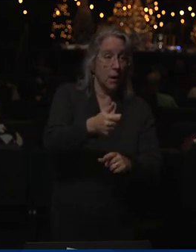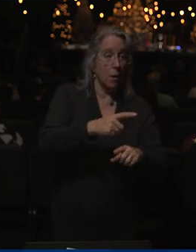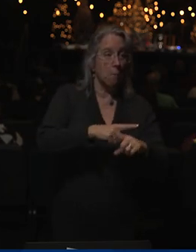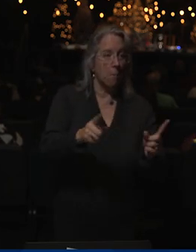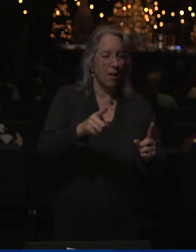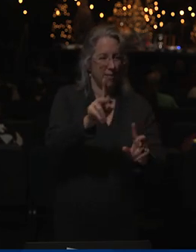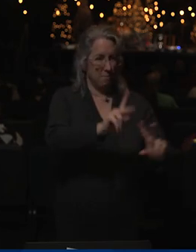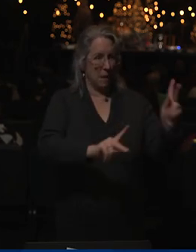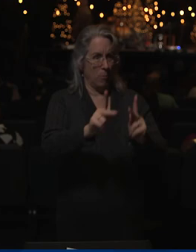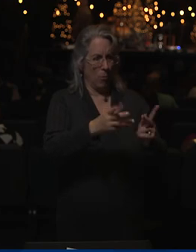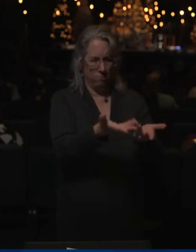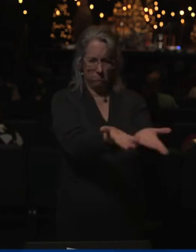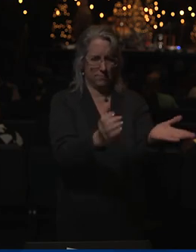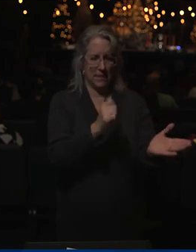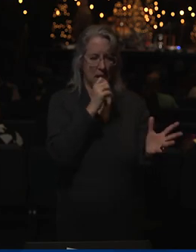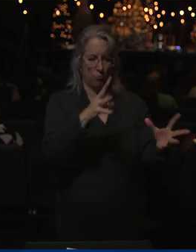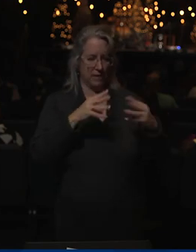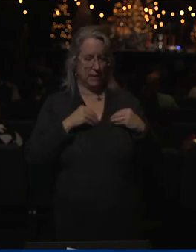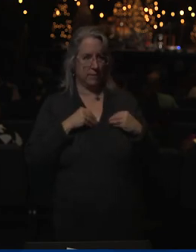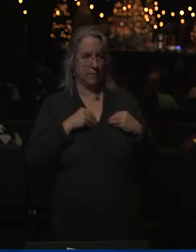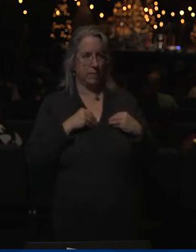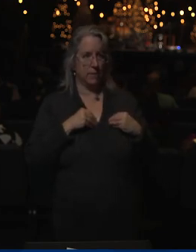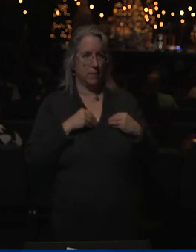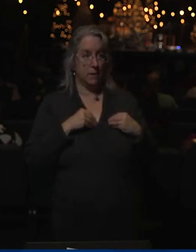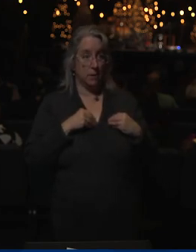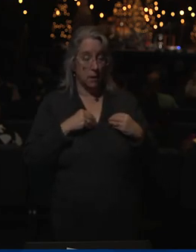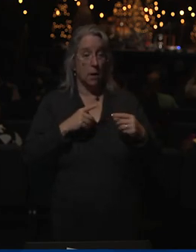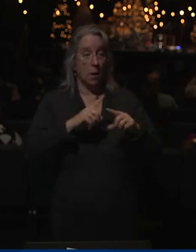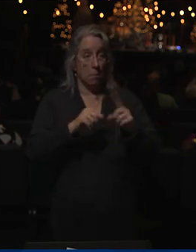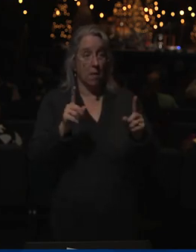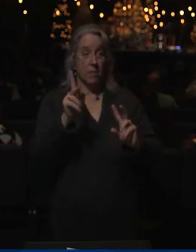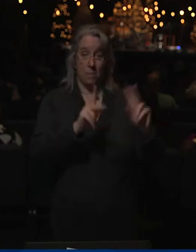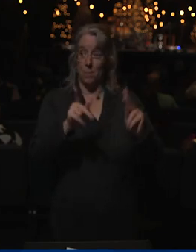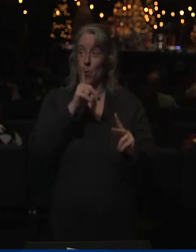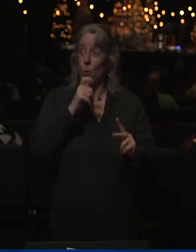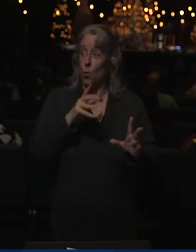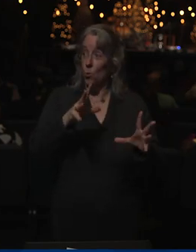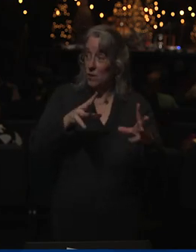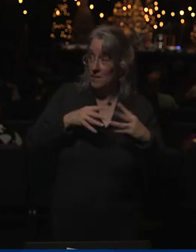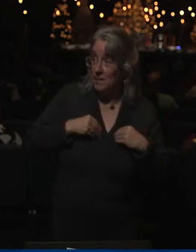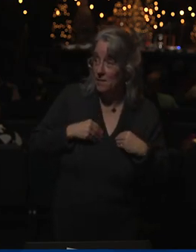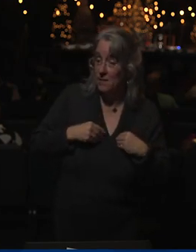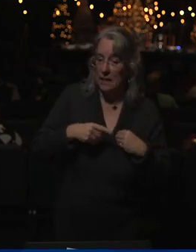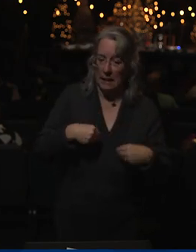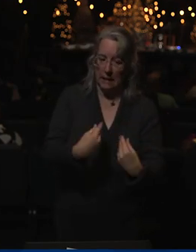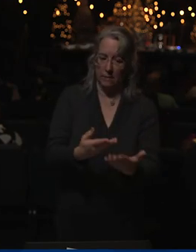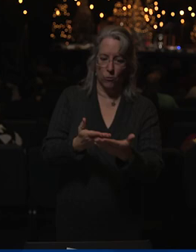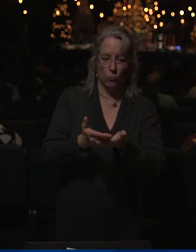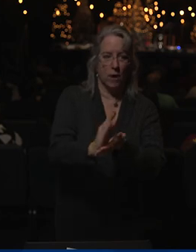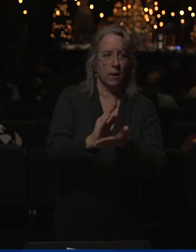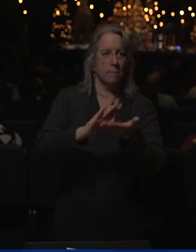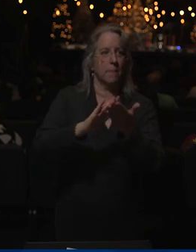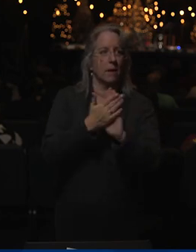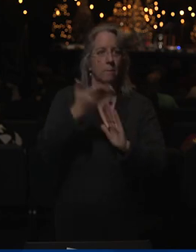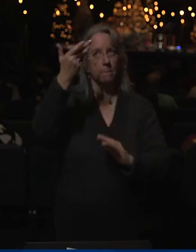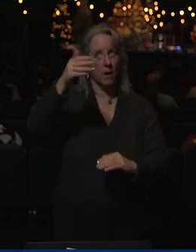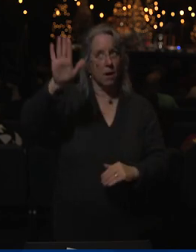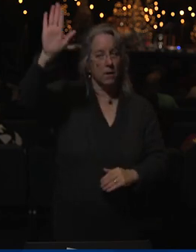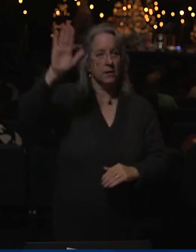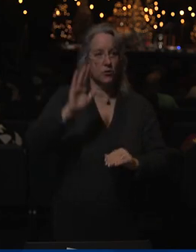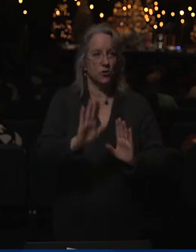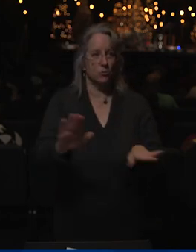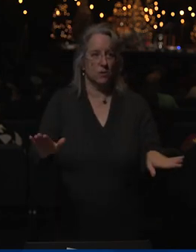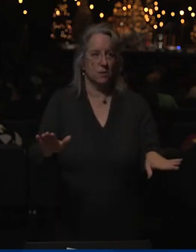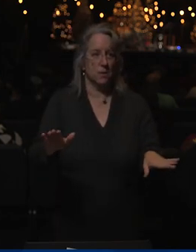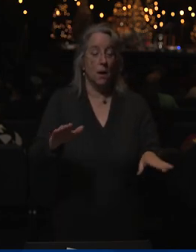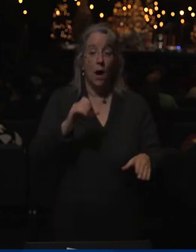him. Yet to all who did receive him, to those who believed in his name, he gave the right to become children of God, children born not